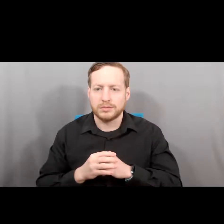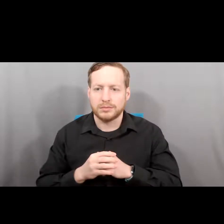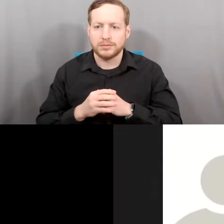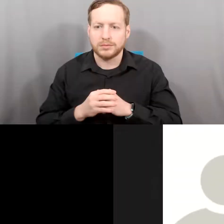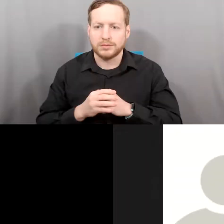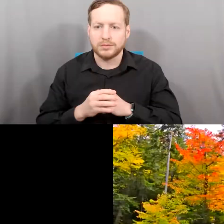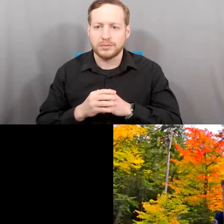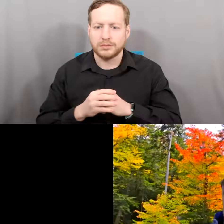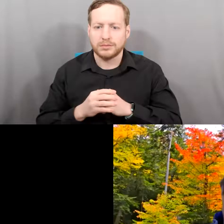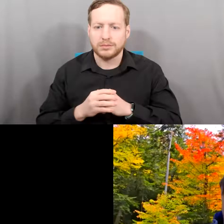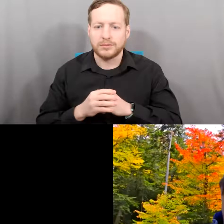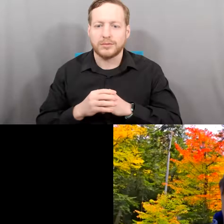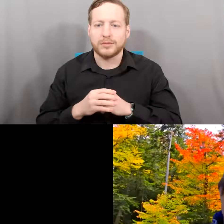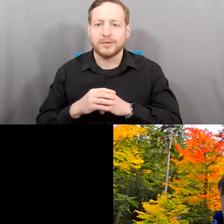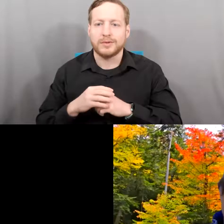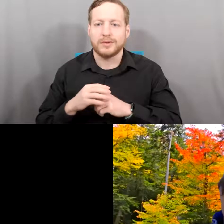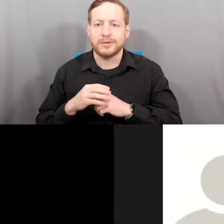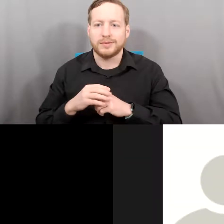I'll second. Caroline Albrecht.